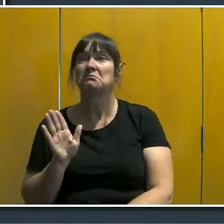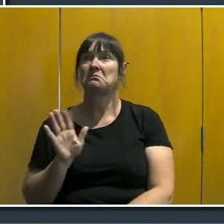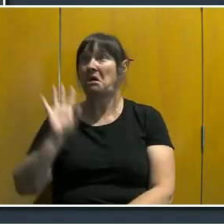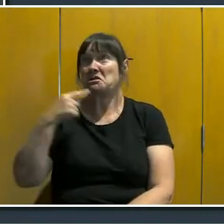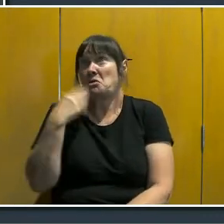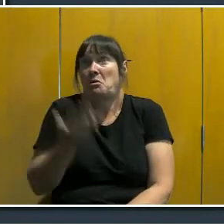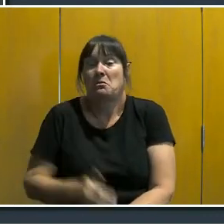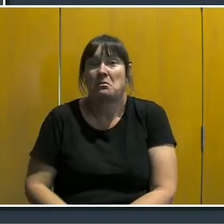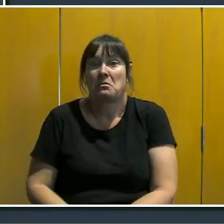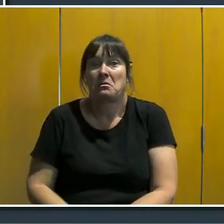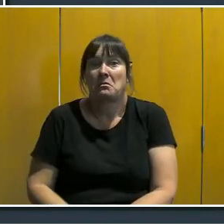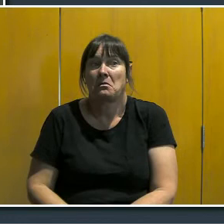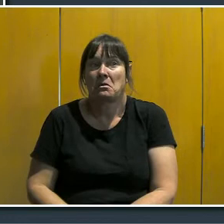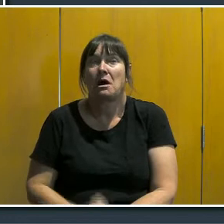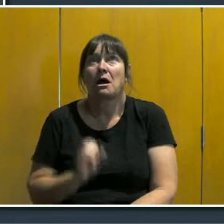tell you that.